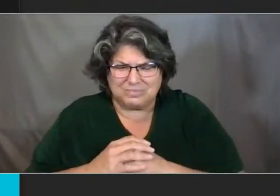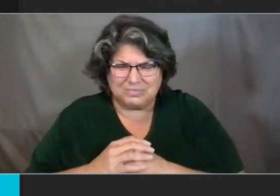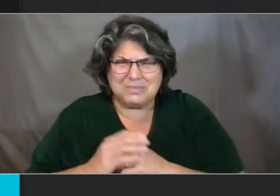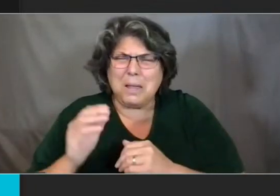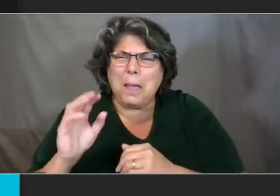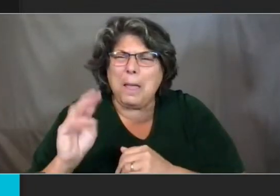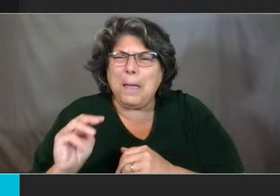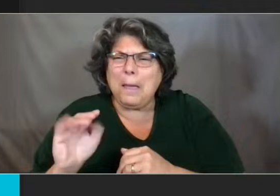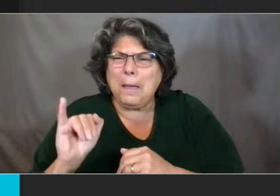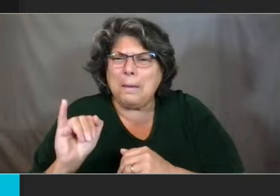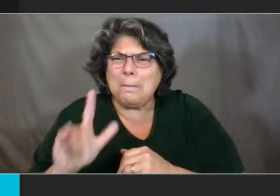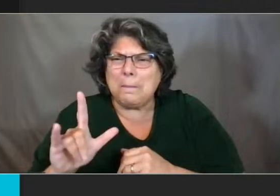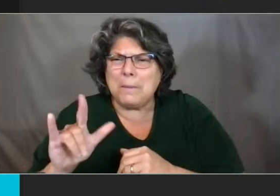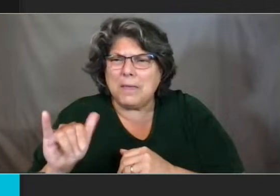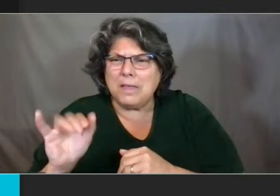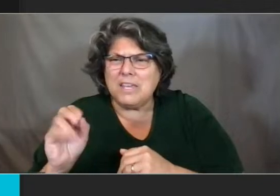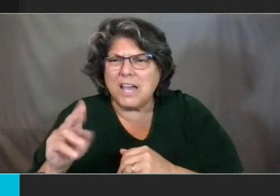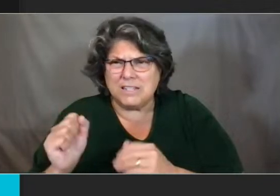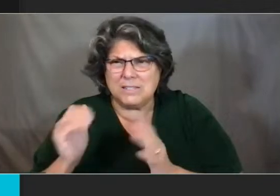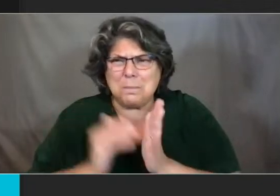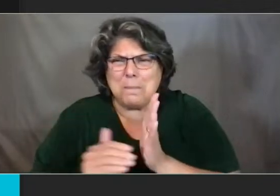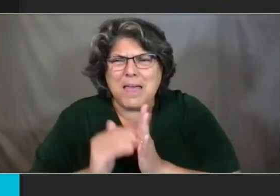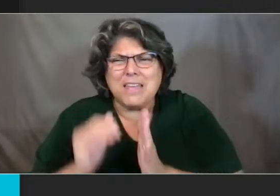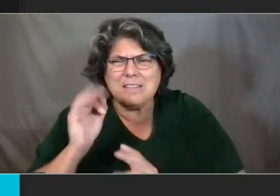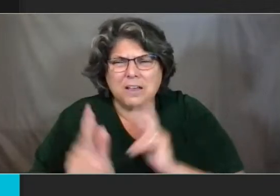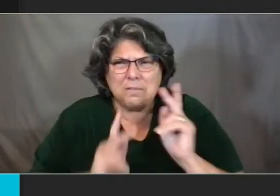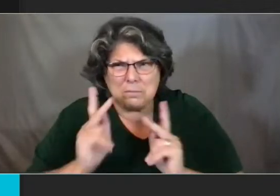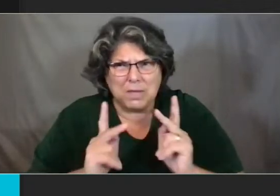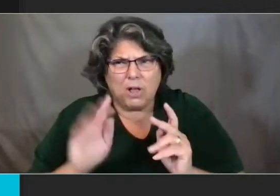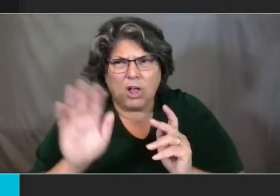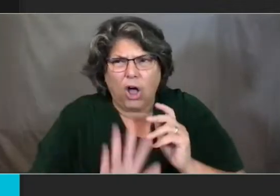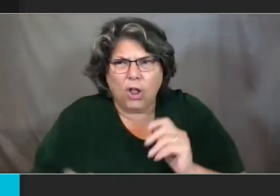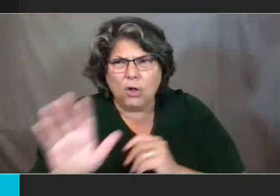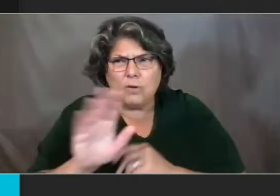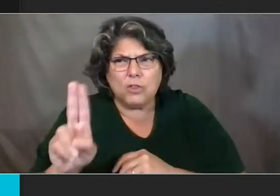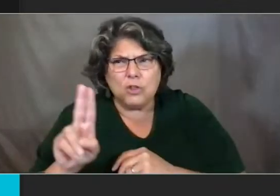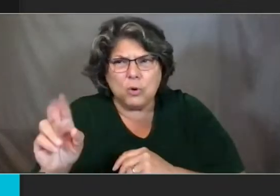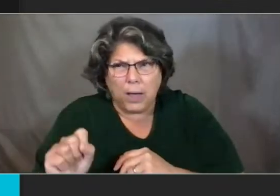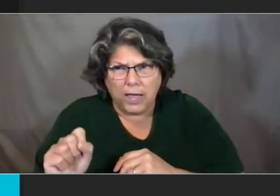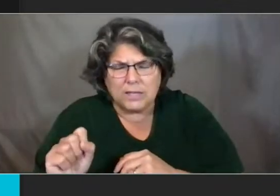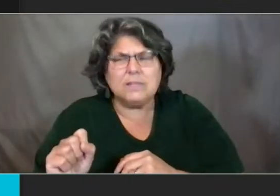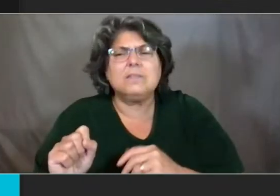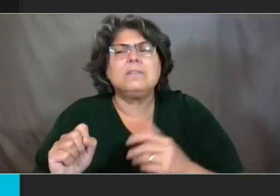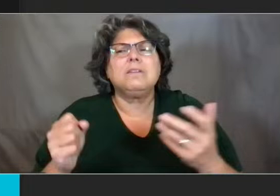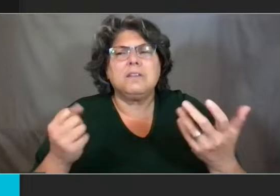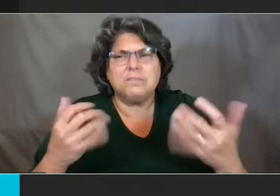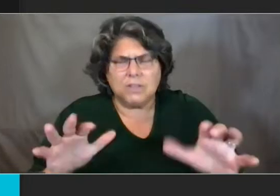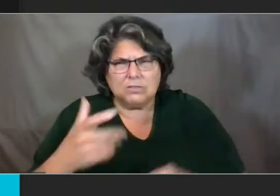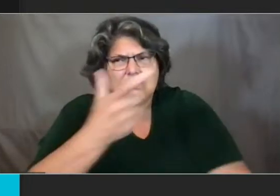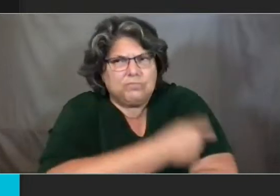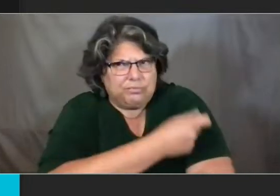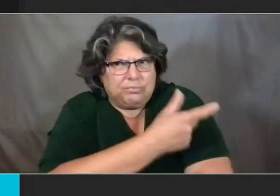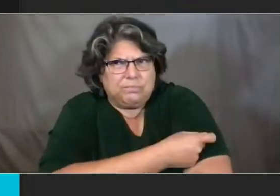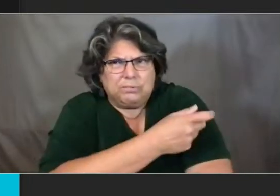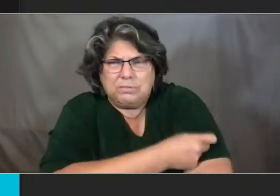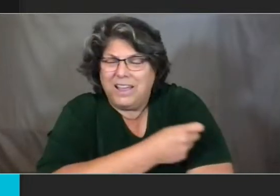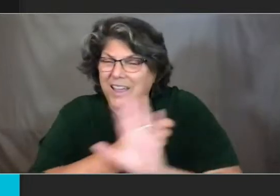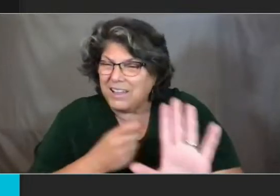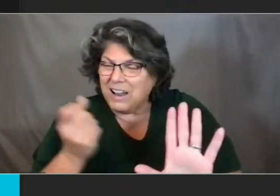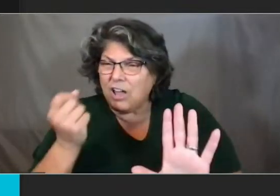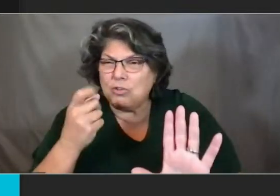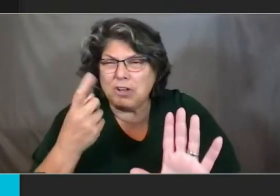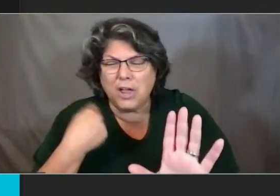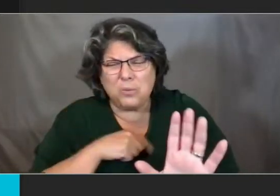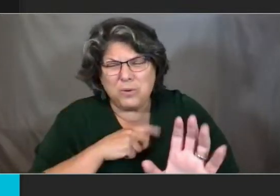people in the United States have received the COVID-19 vaccines under the most intense safety monitoring in US history.